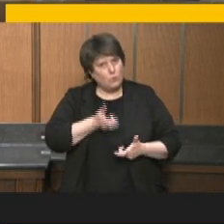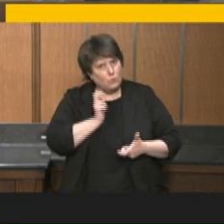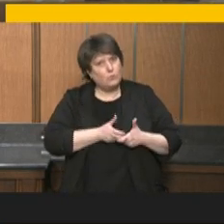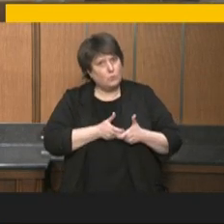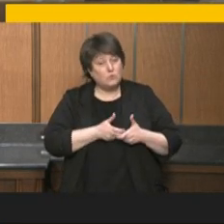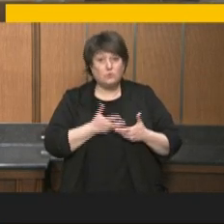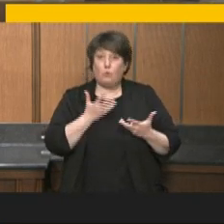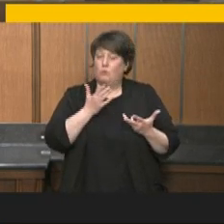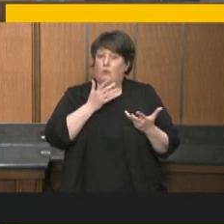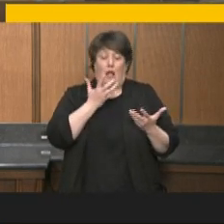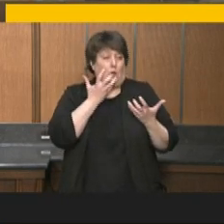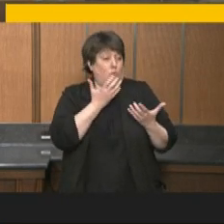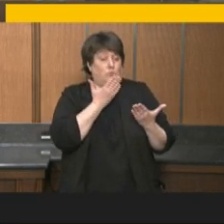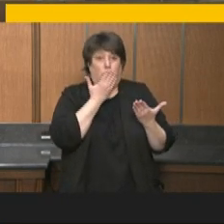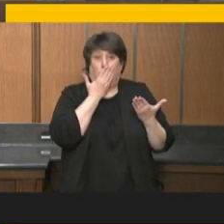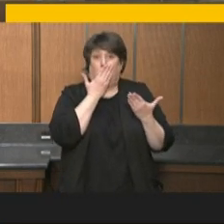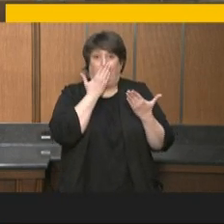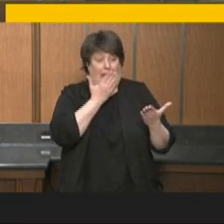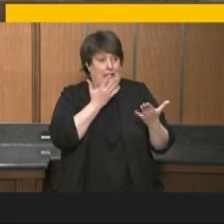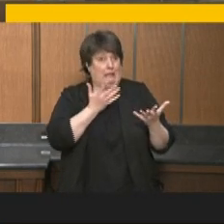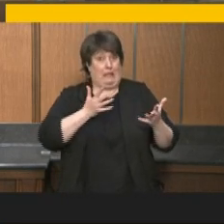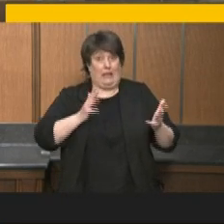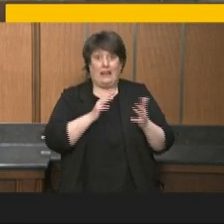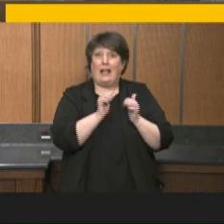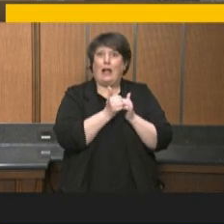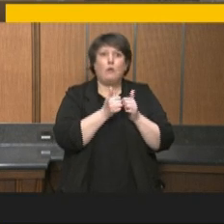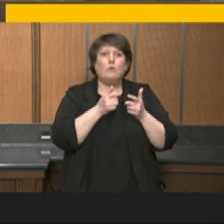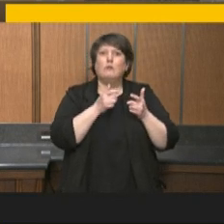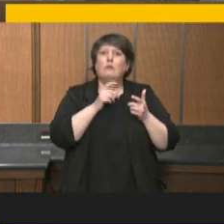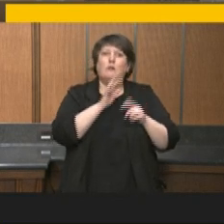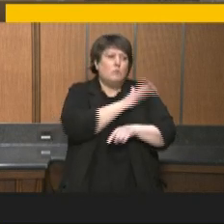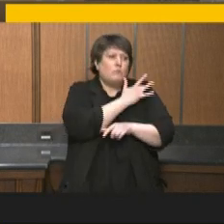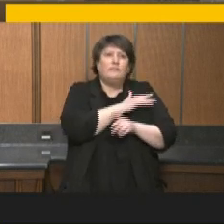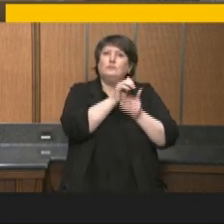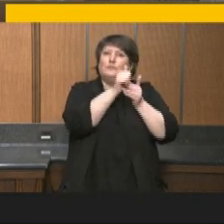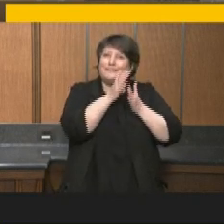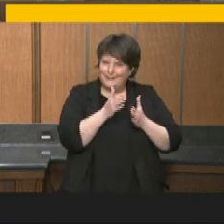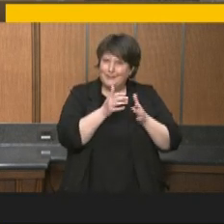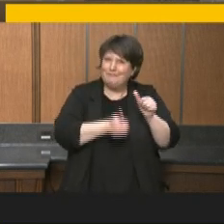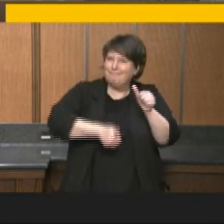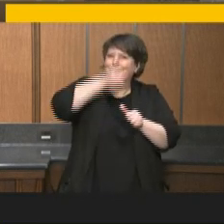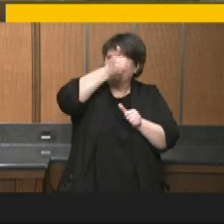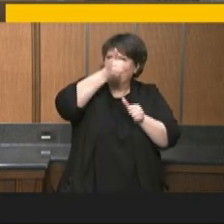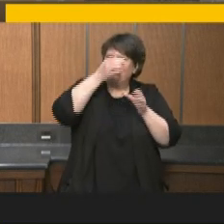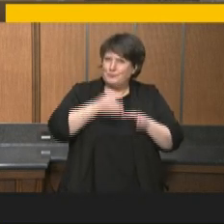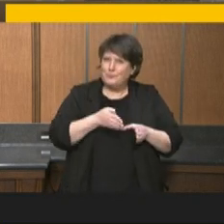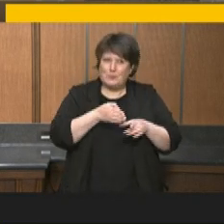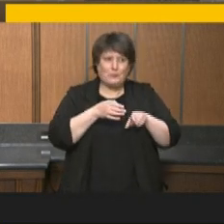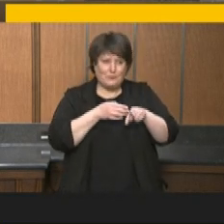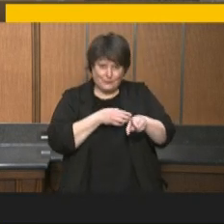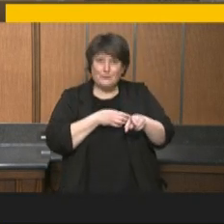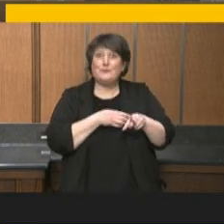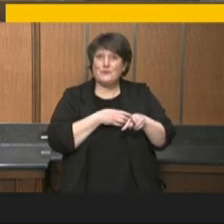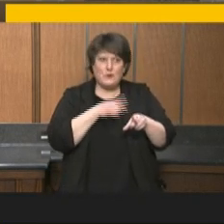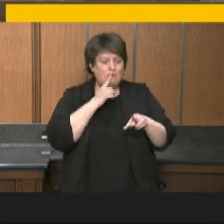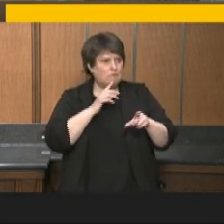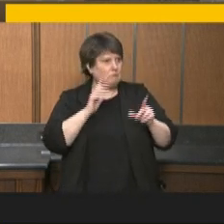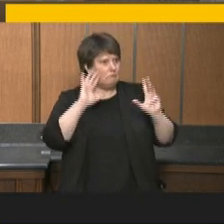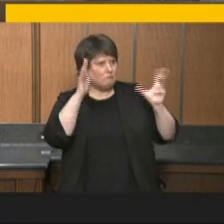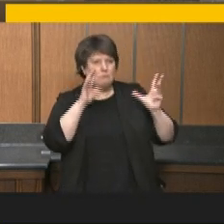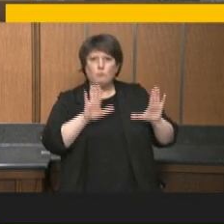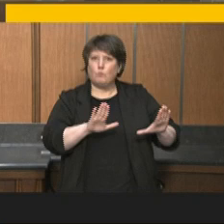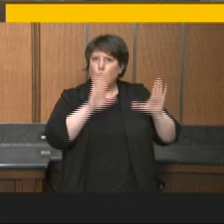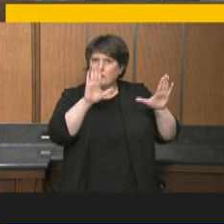encourage the way in which provincial leaders, the premiers, are doing a fantastic job